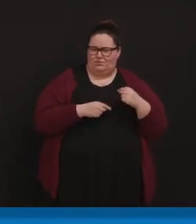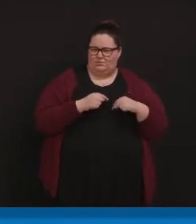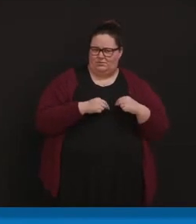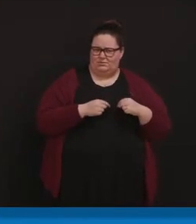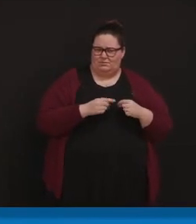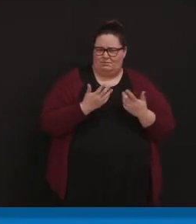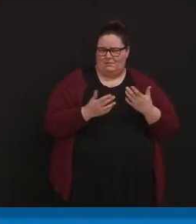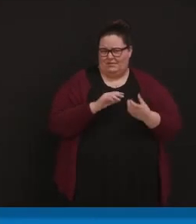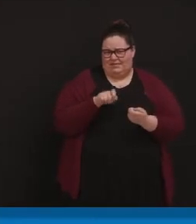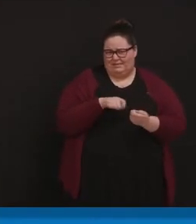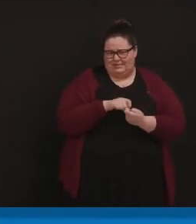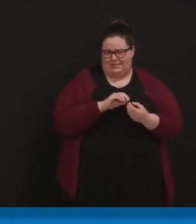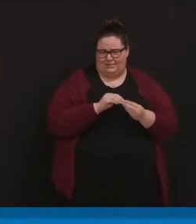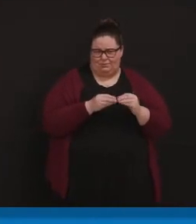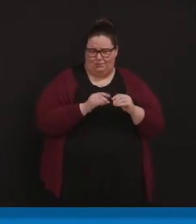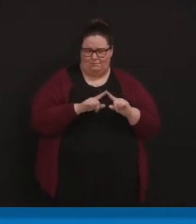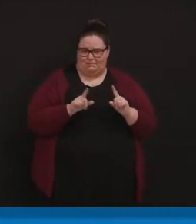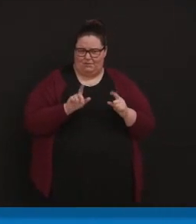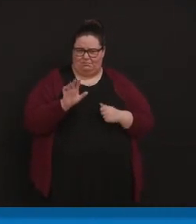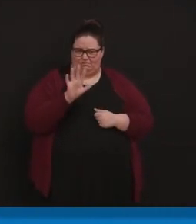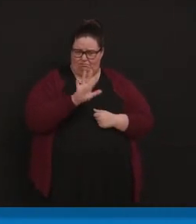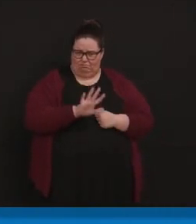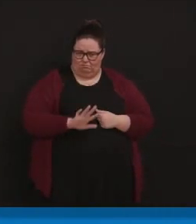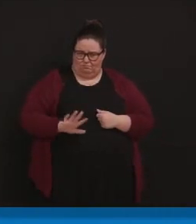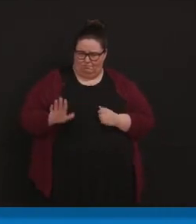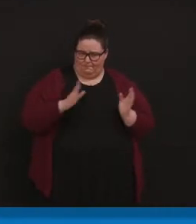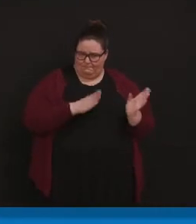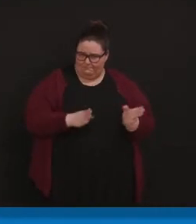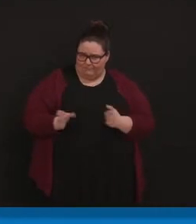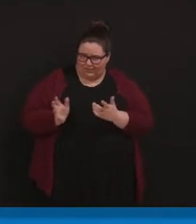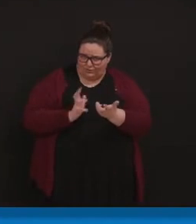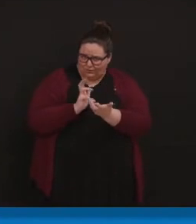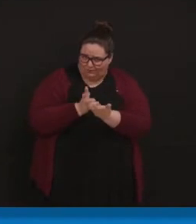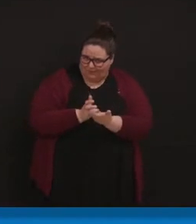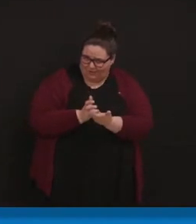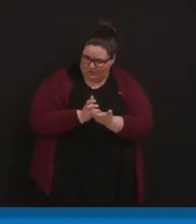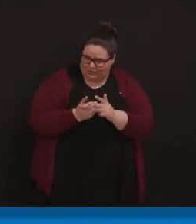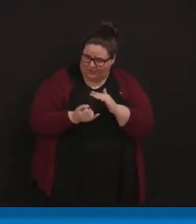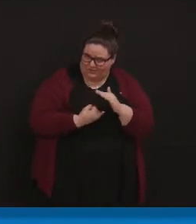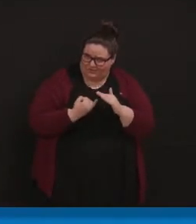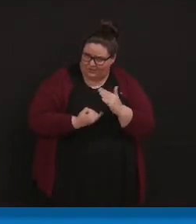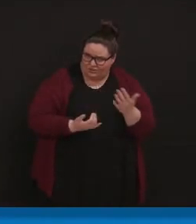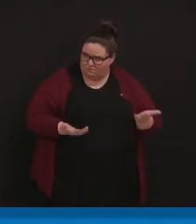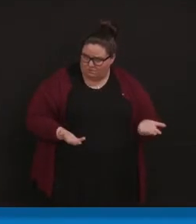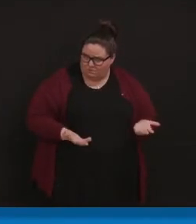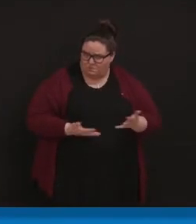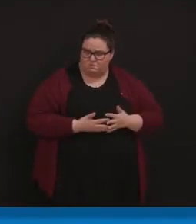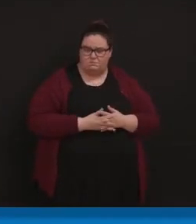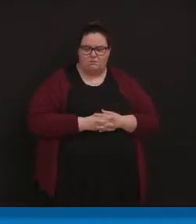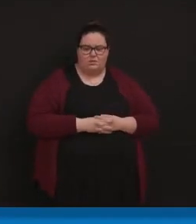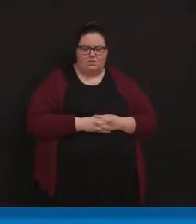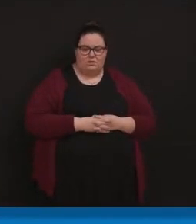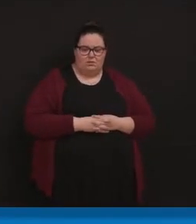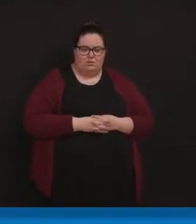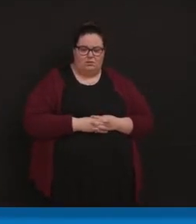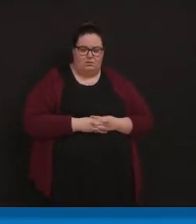may not have the exact numbers of students, but we probably do have plans for accommodating their isolation. I'm just wondering what that